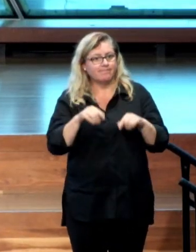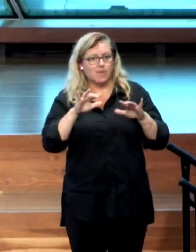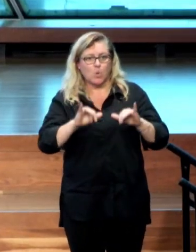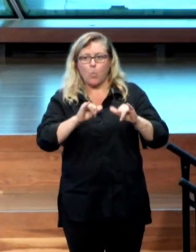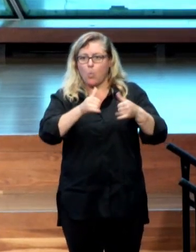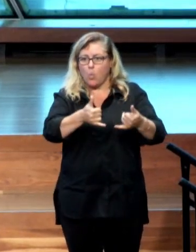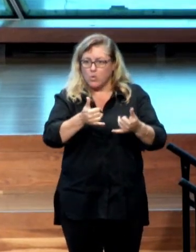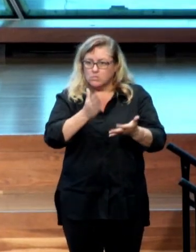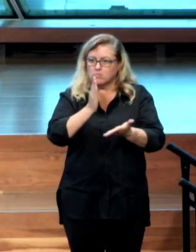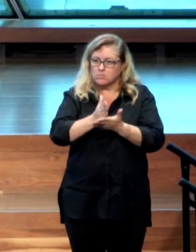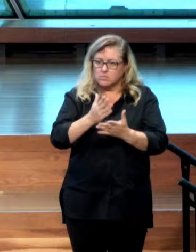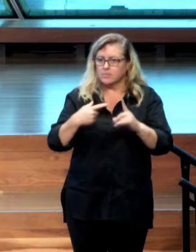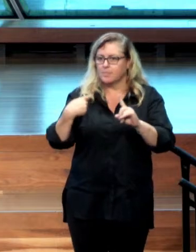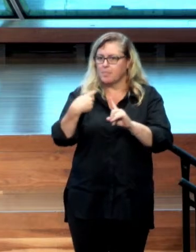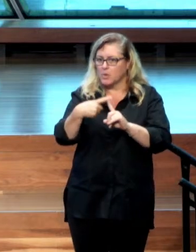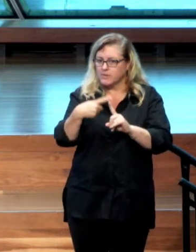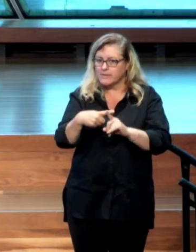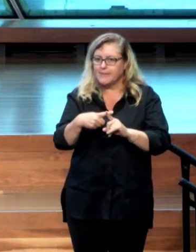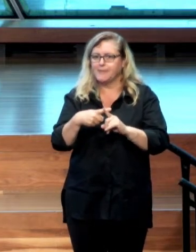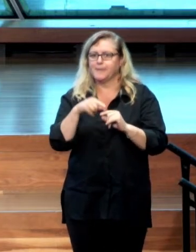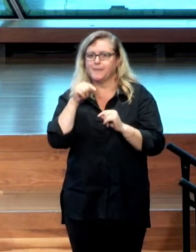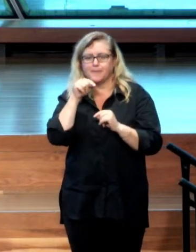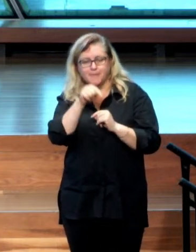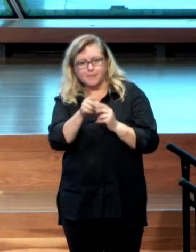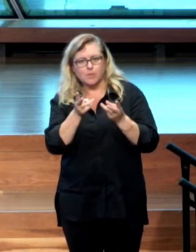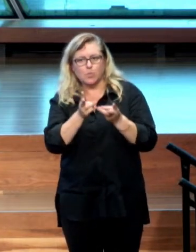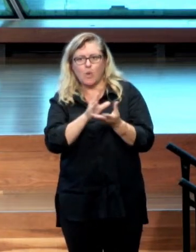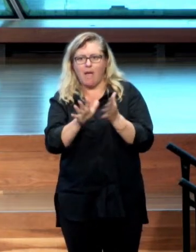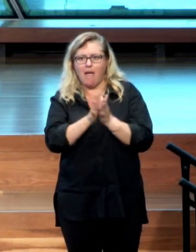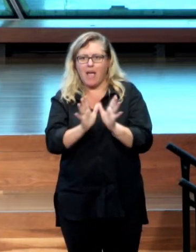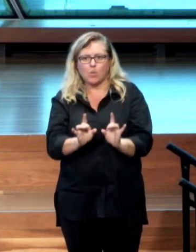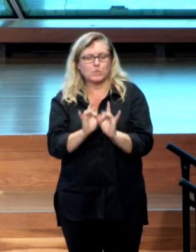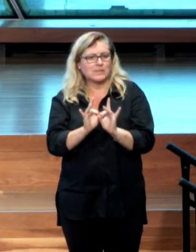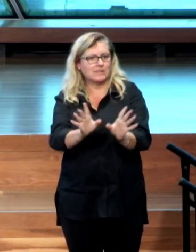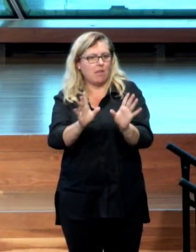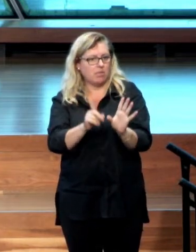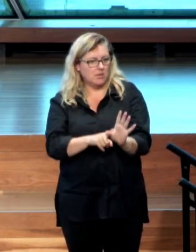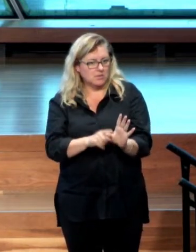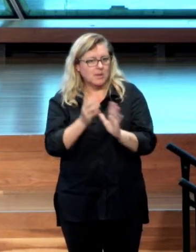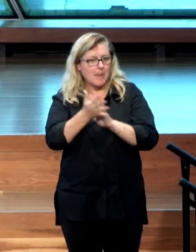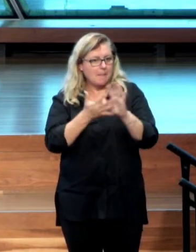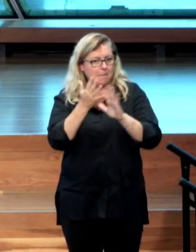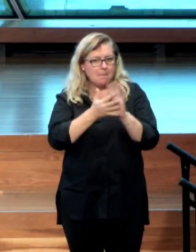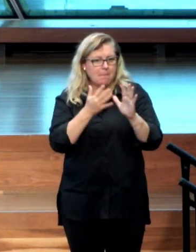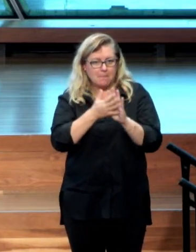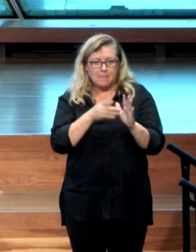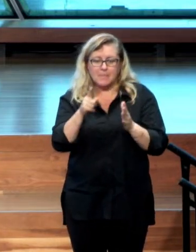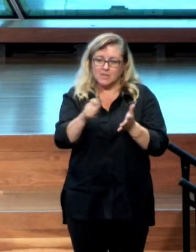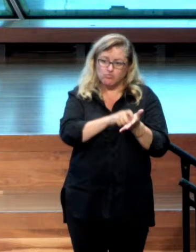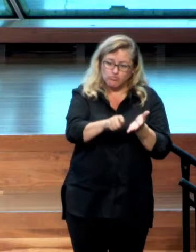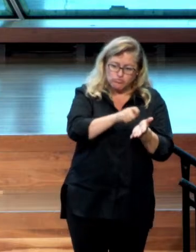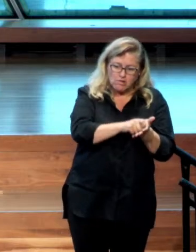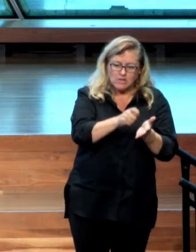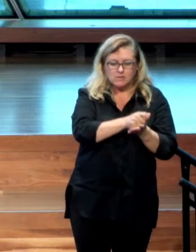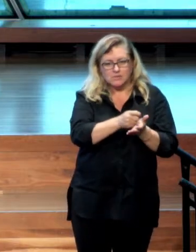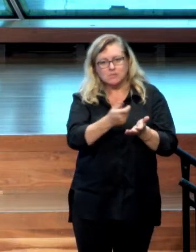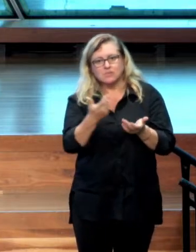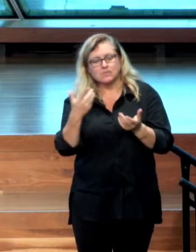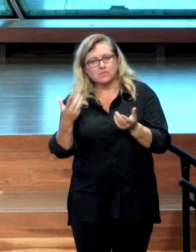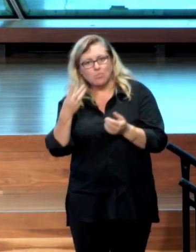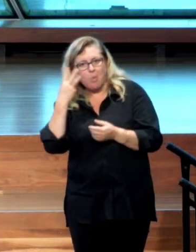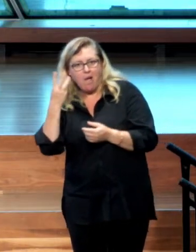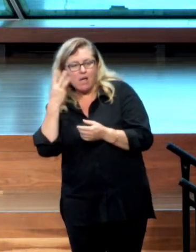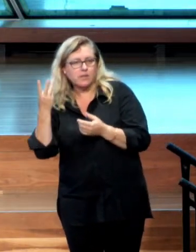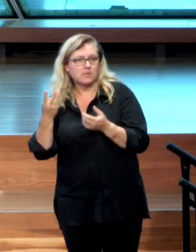a wonderfully positive and uplifting way to start the year, toasting great writing with some great wine, great books and